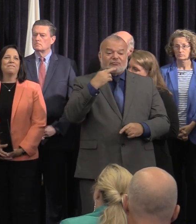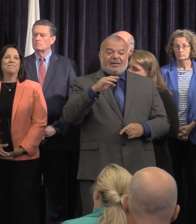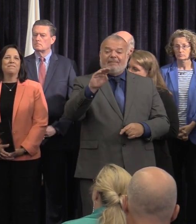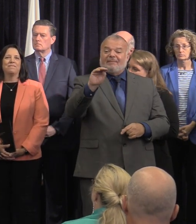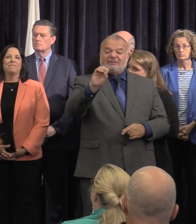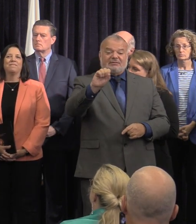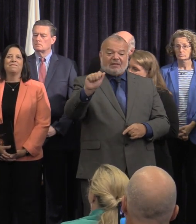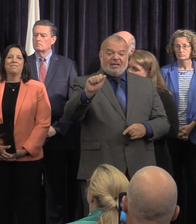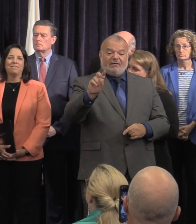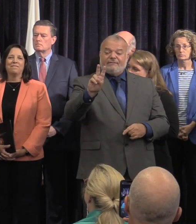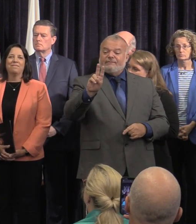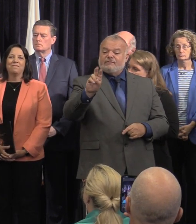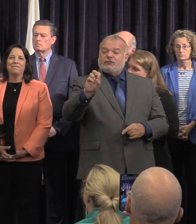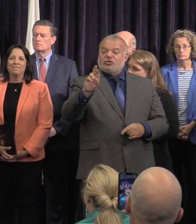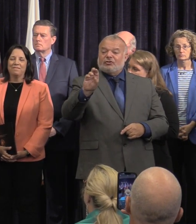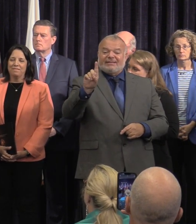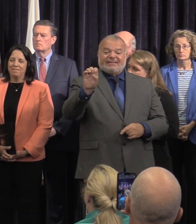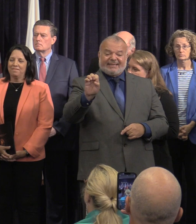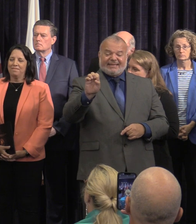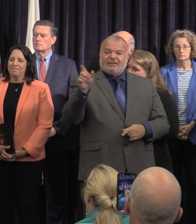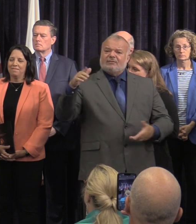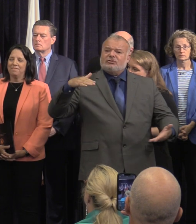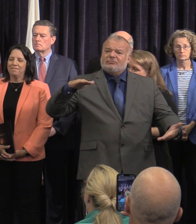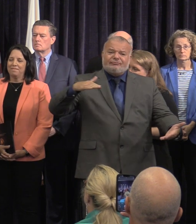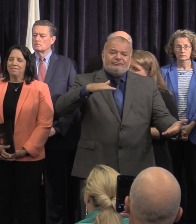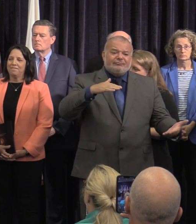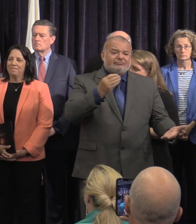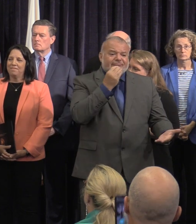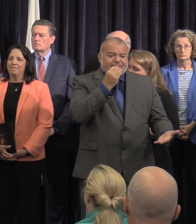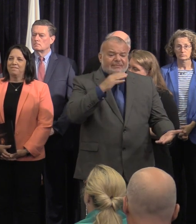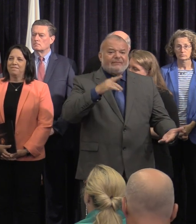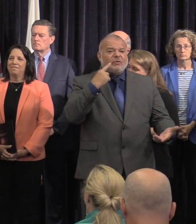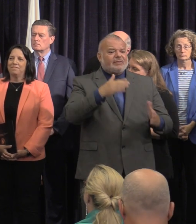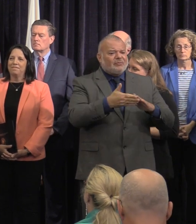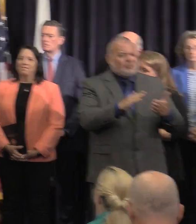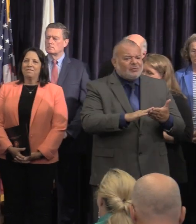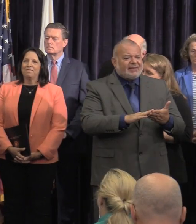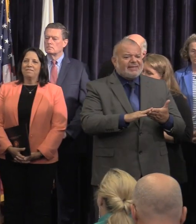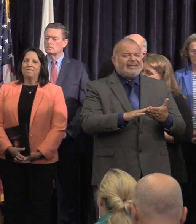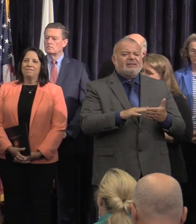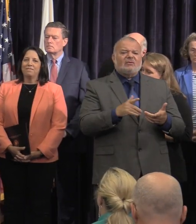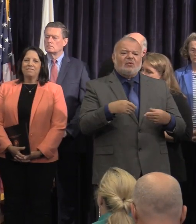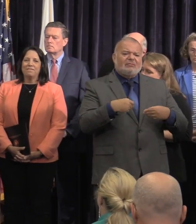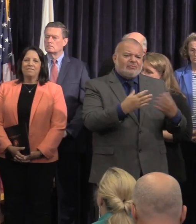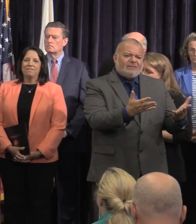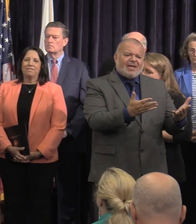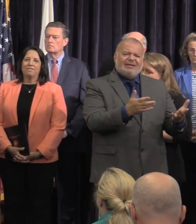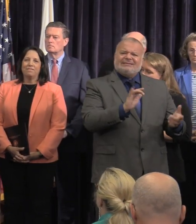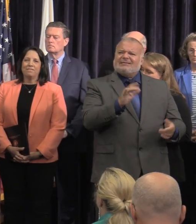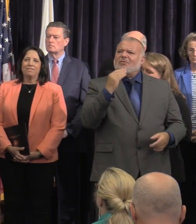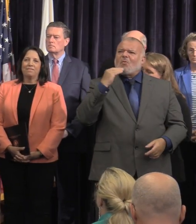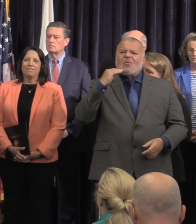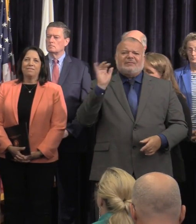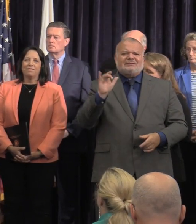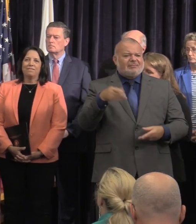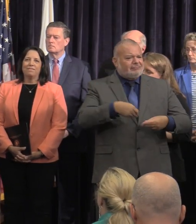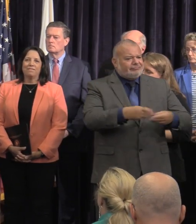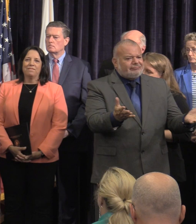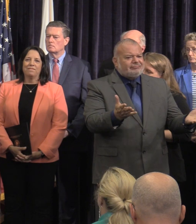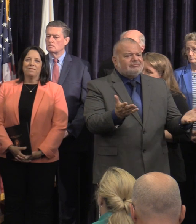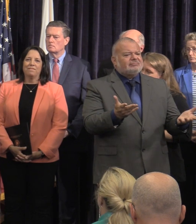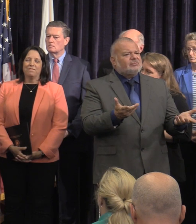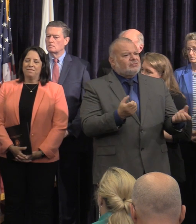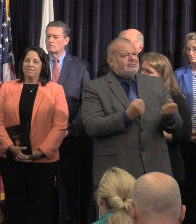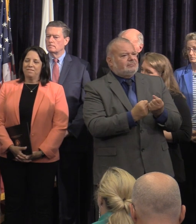residents prepared and cooked a large community meal with recipes from their home country as a way to show their appreciation to